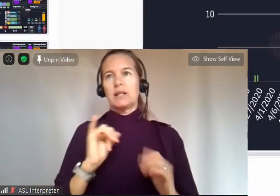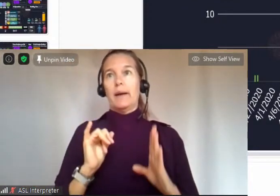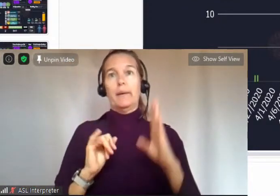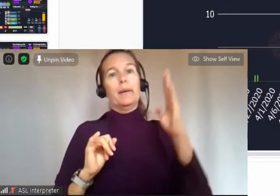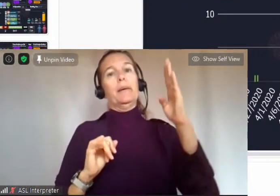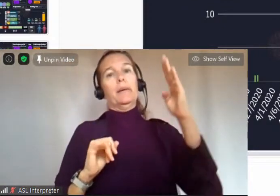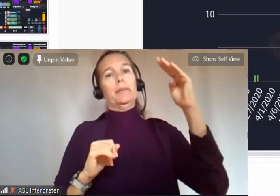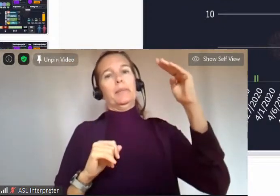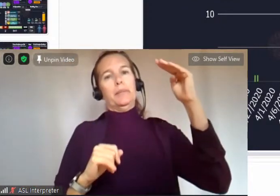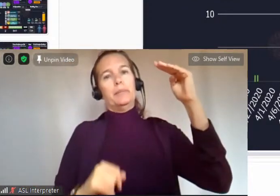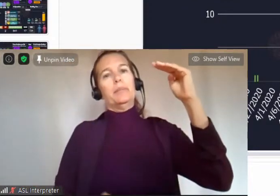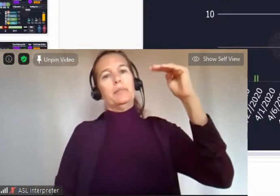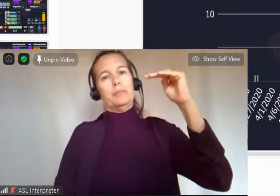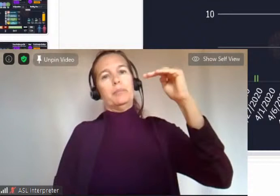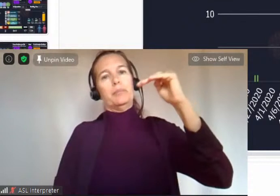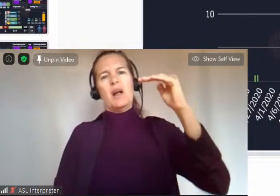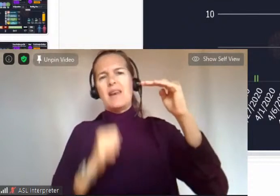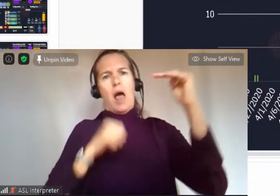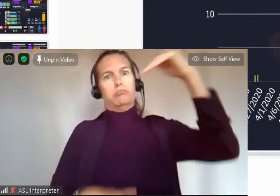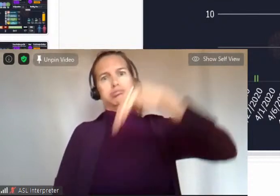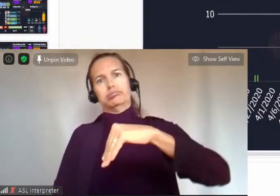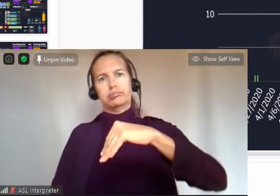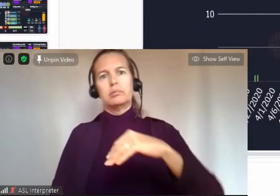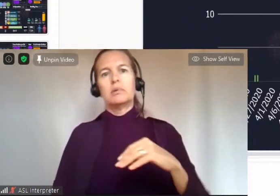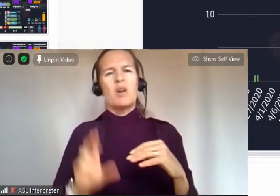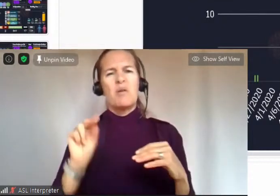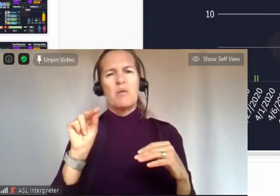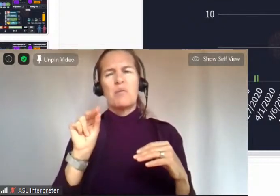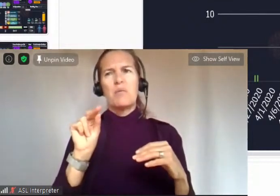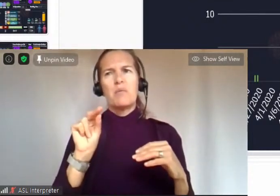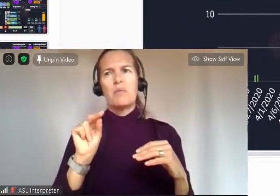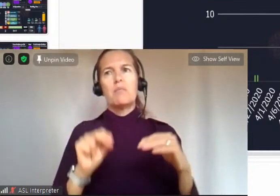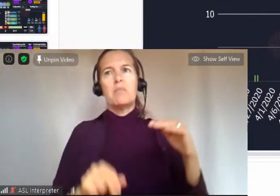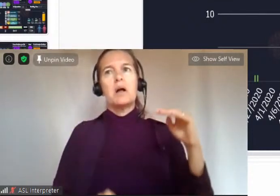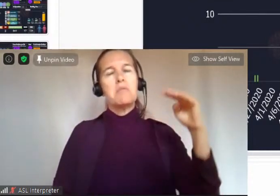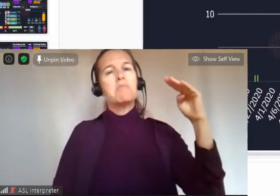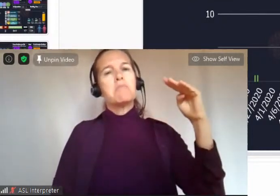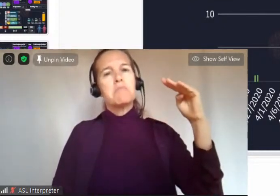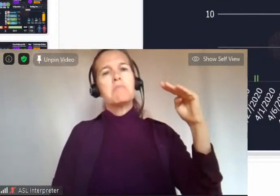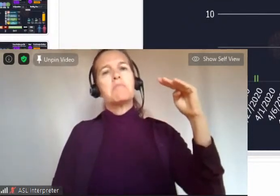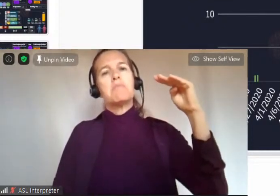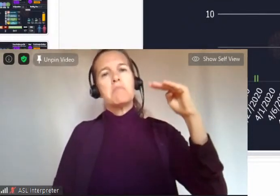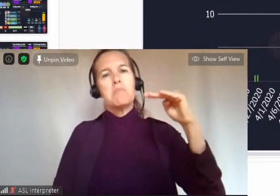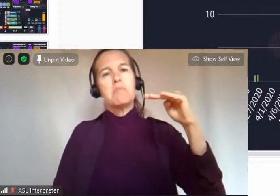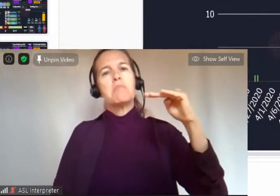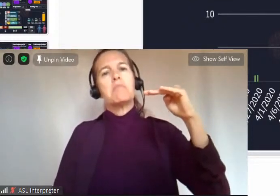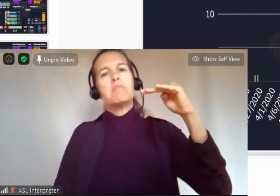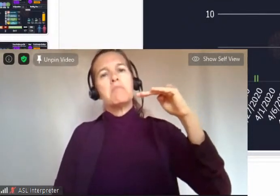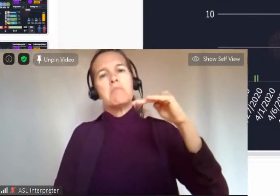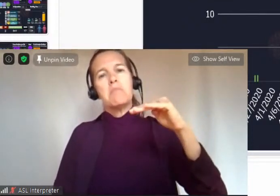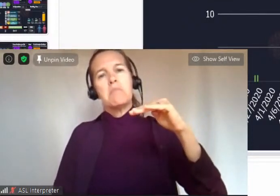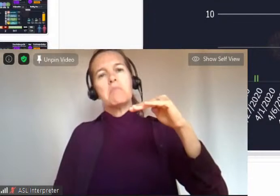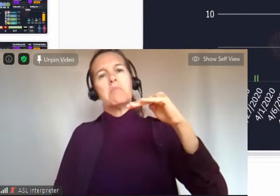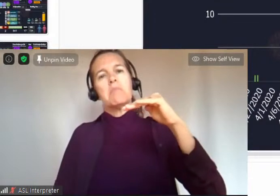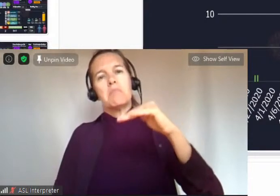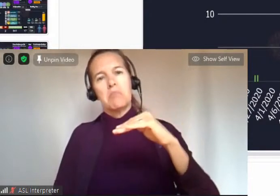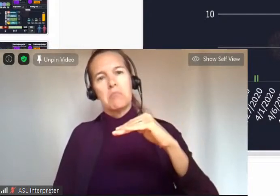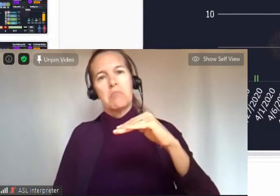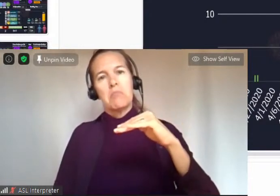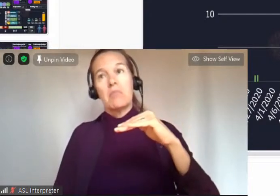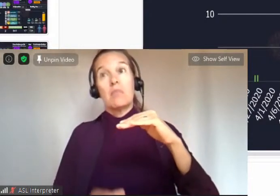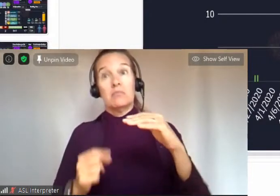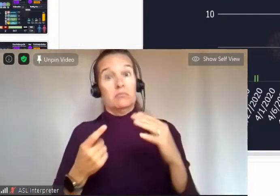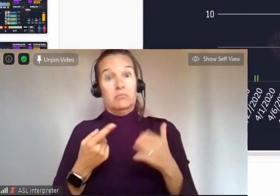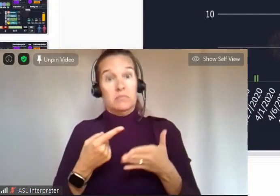not, huge, but it does show that there's some decrease at this point. Now, next week